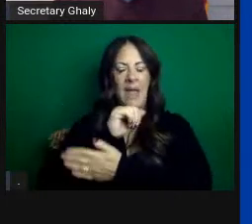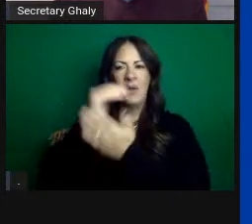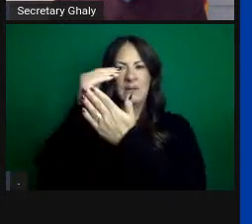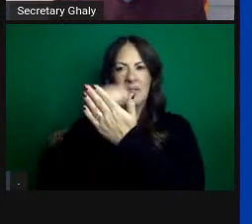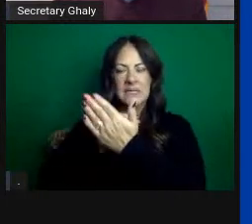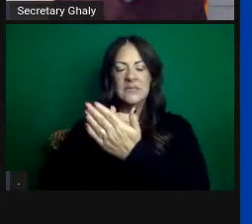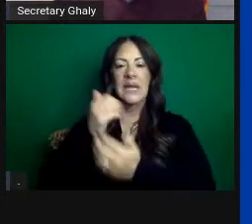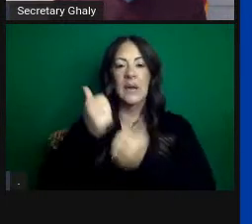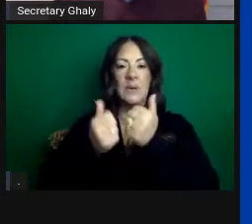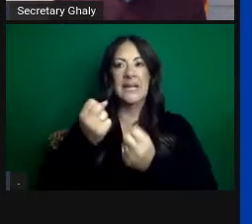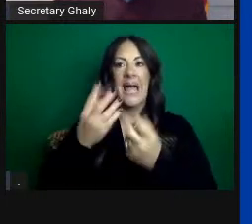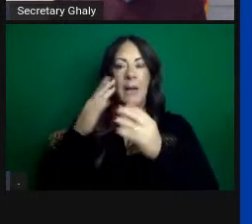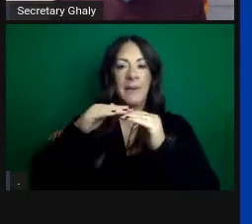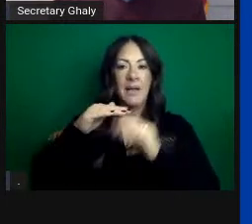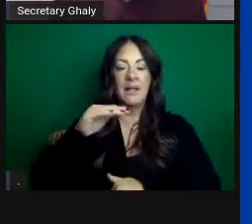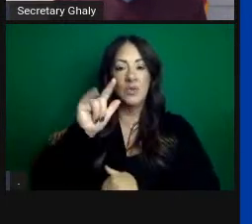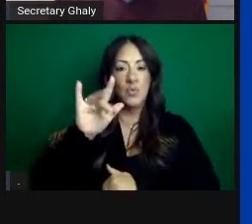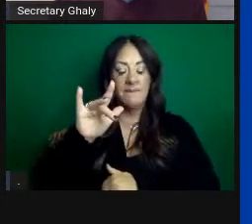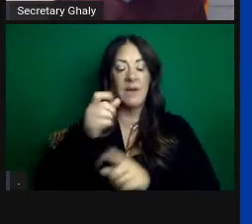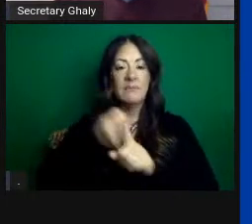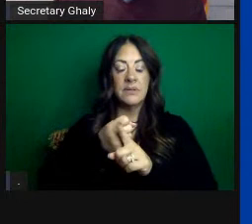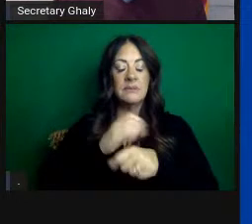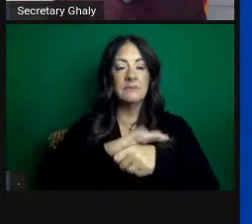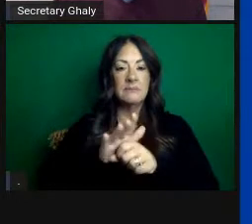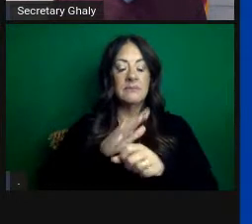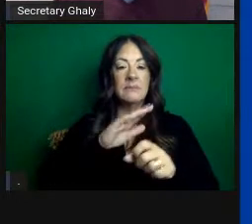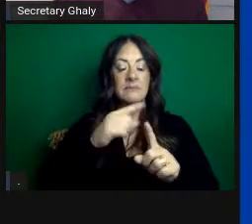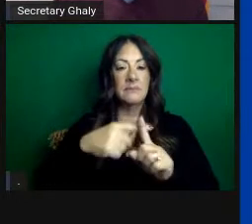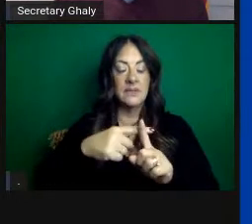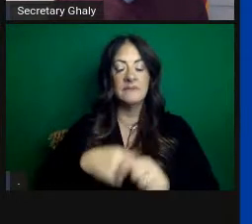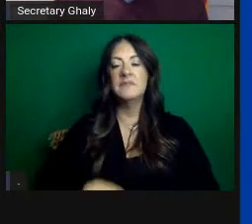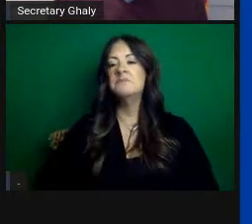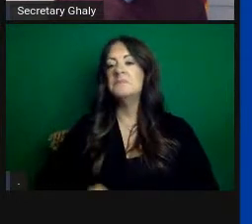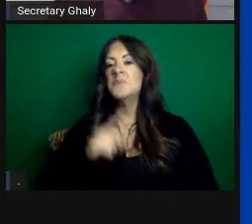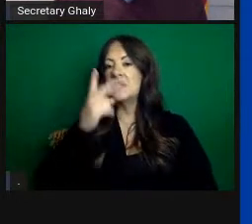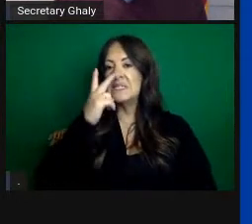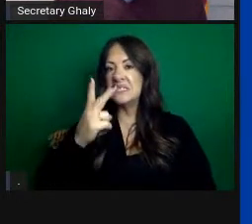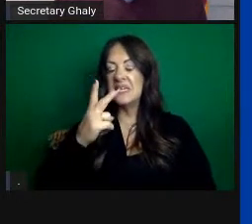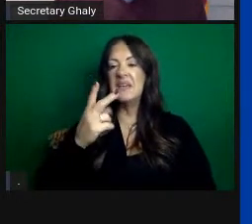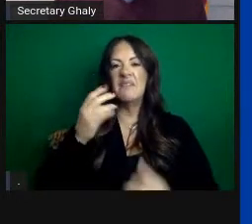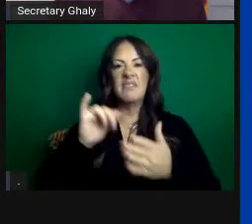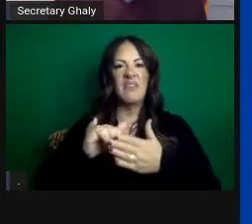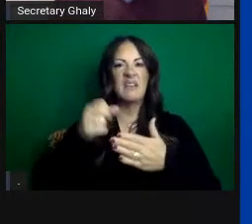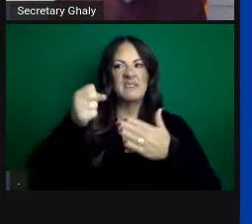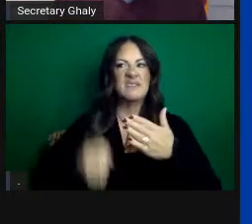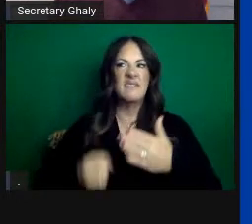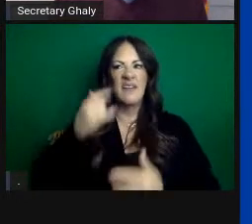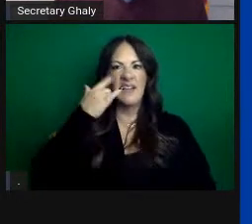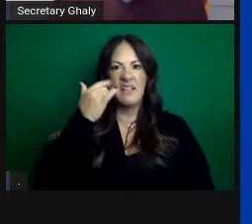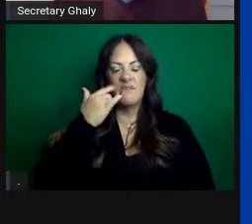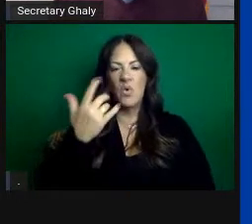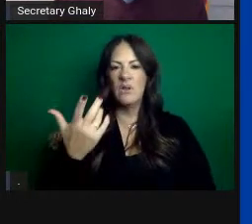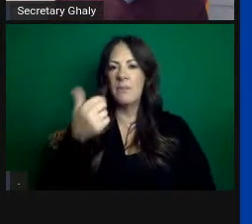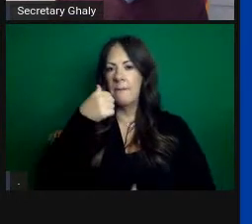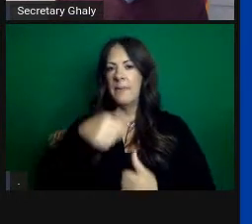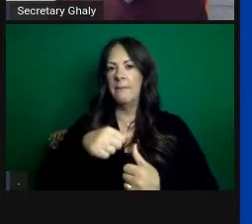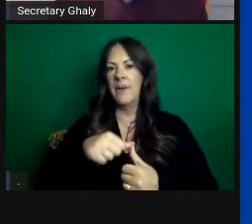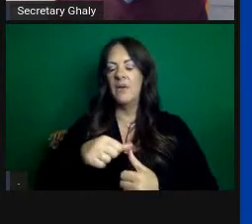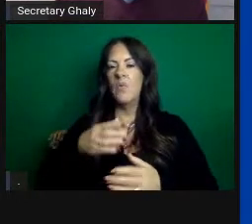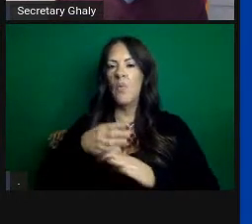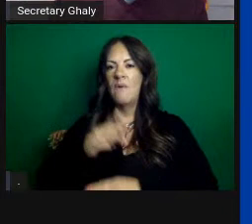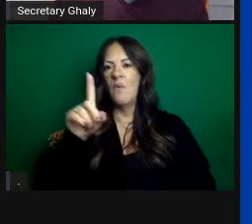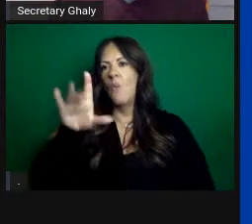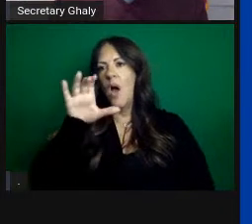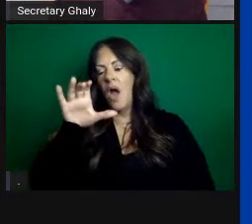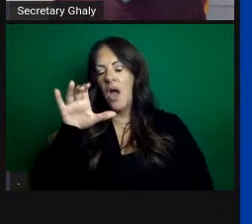25. You'll remember just a few short weeks ago, the state itself was knocking on the door of a case rate of 100 per 100,000